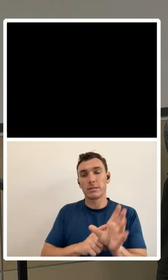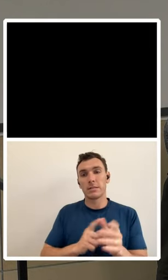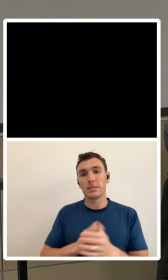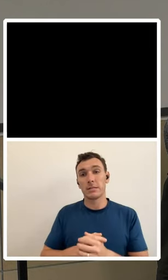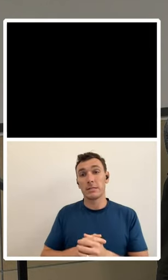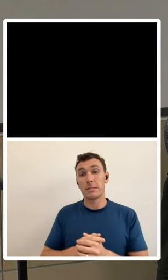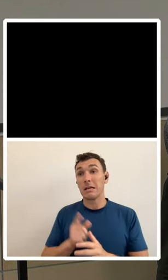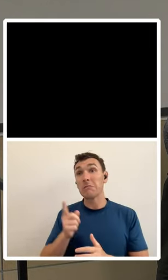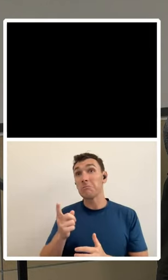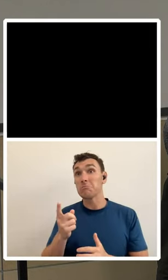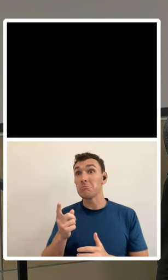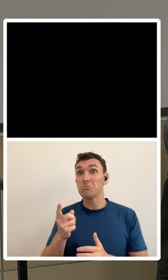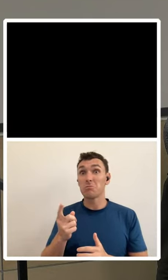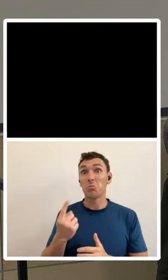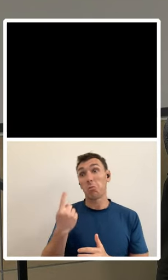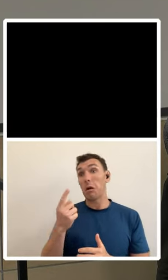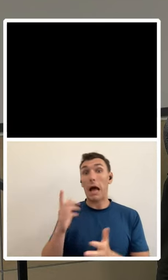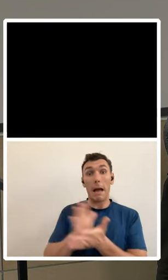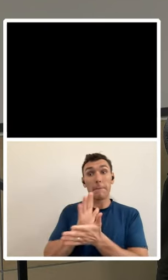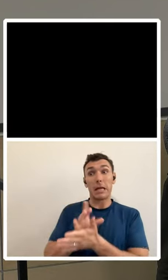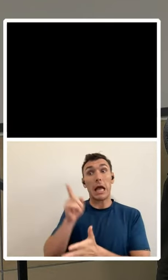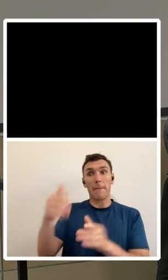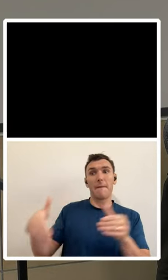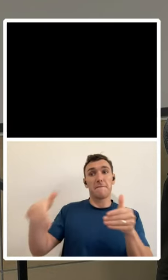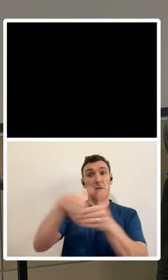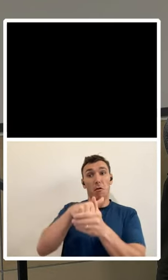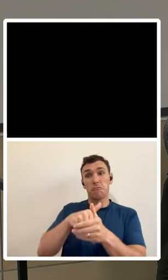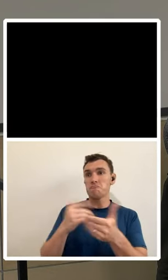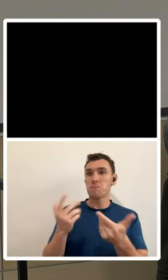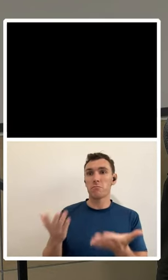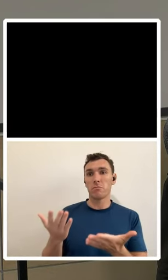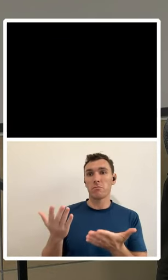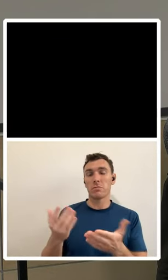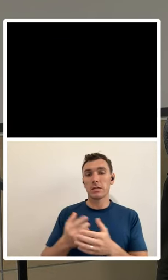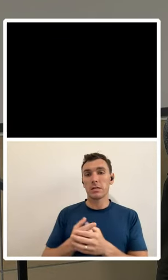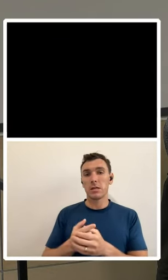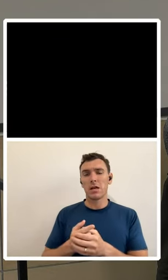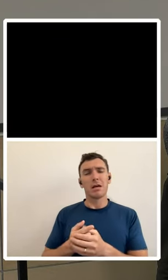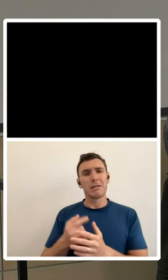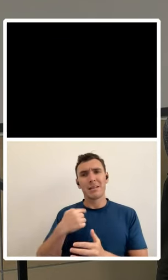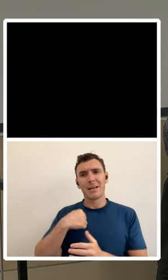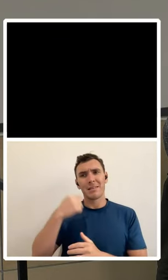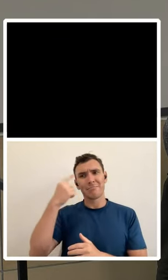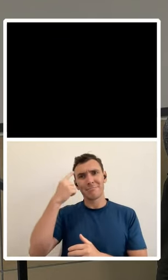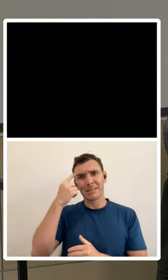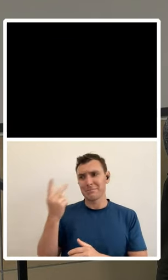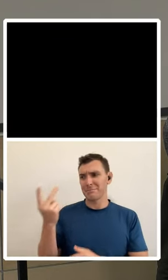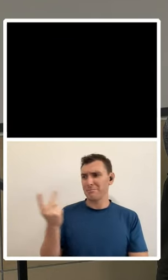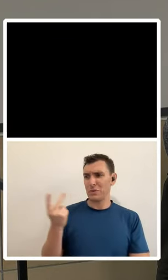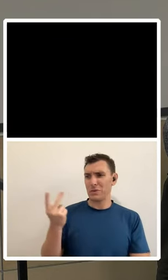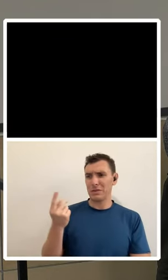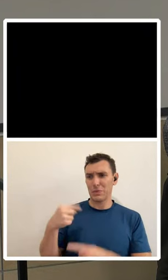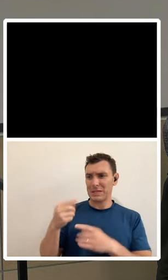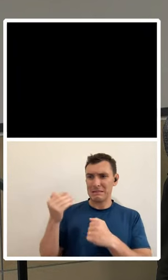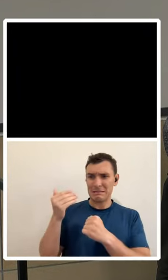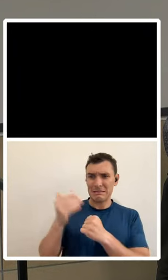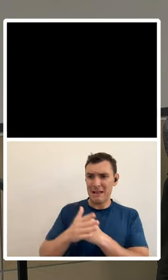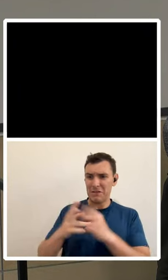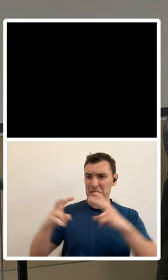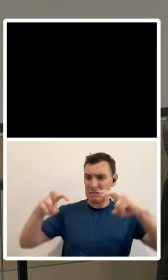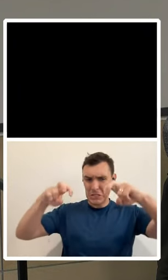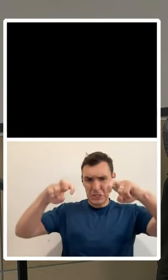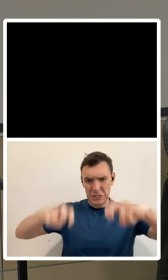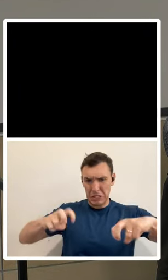jump on board. And I don't think we've ever sat down for a very long time, Gary, and had the chance to have a conversation. It's always just been over Zoom